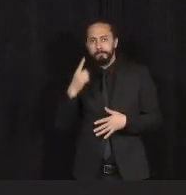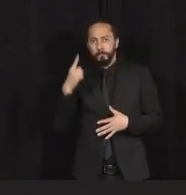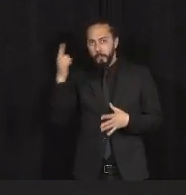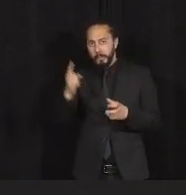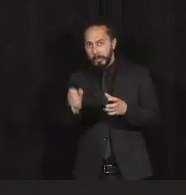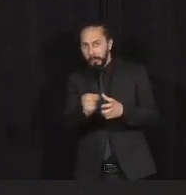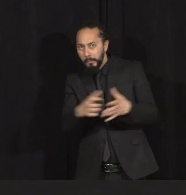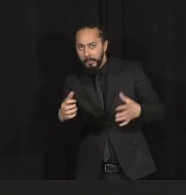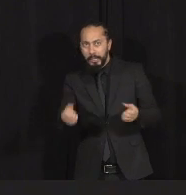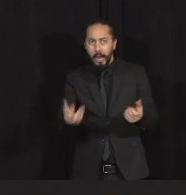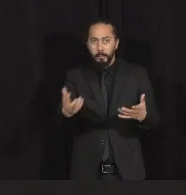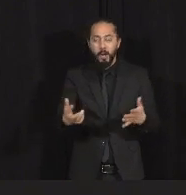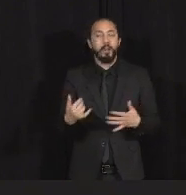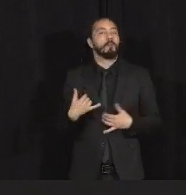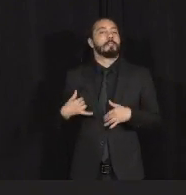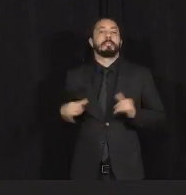way.